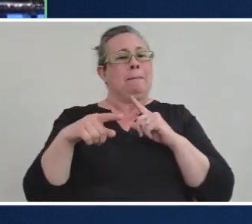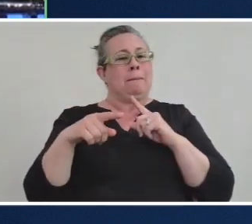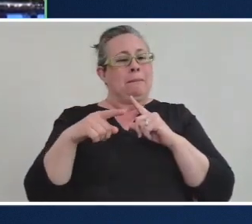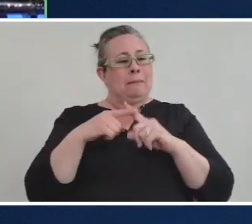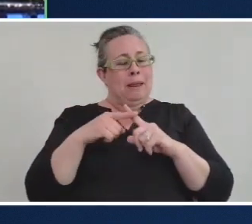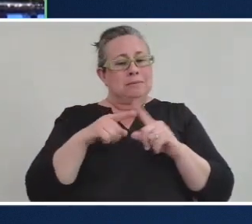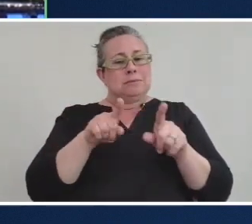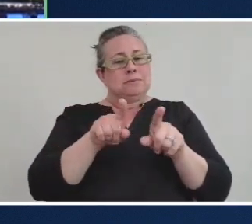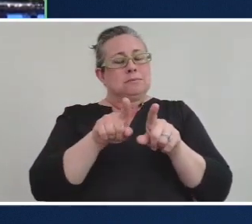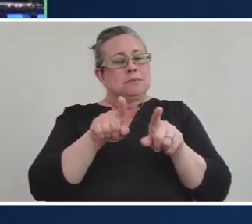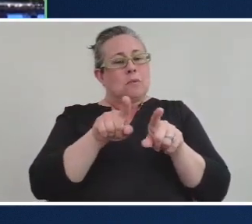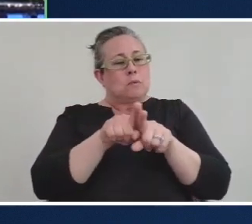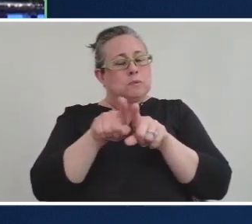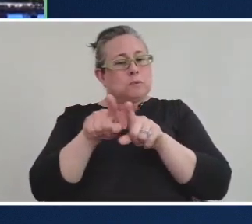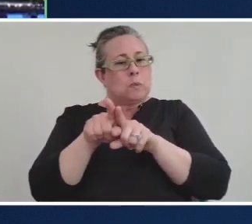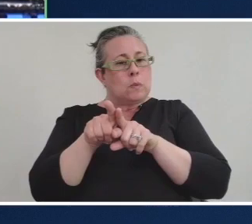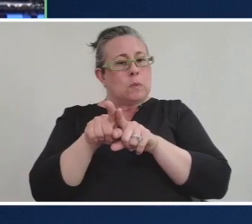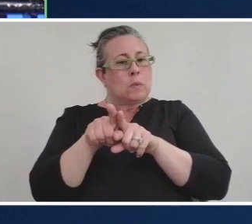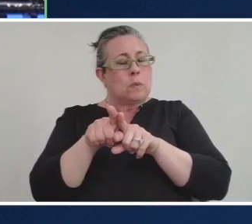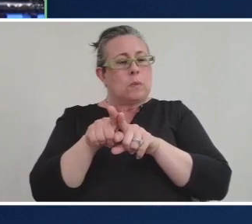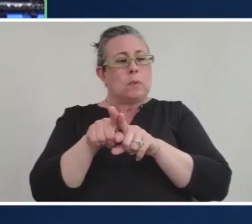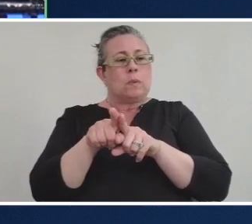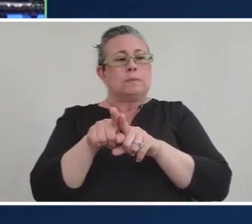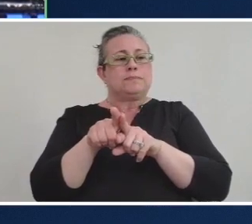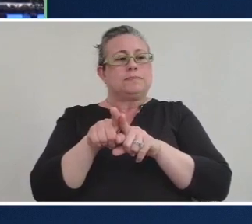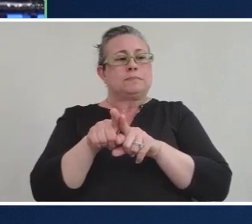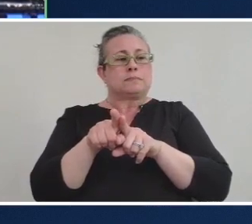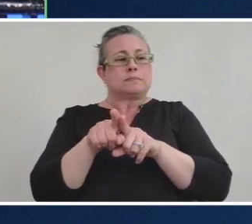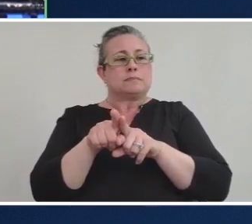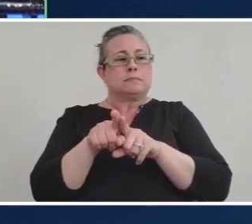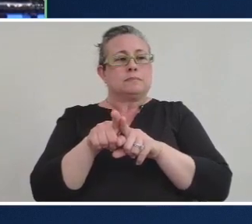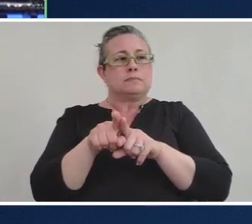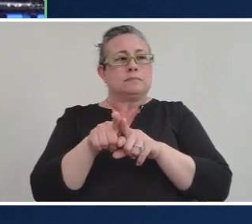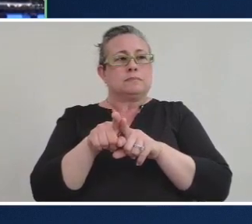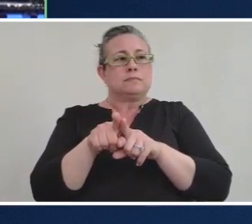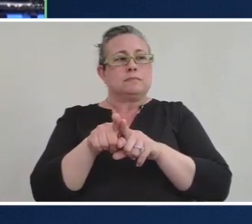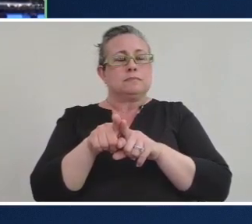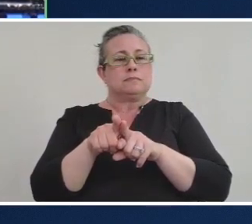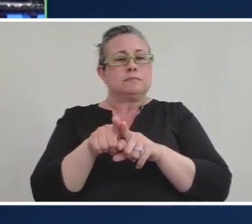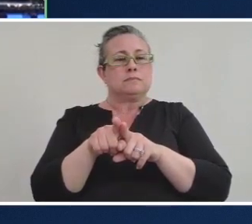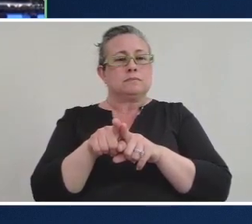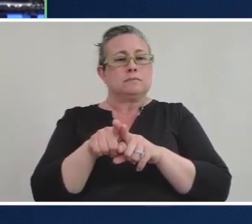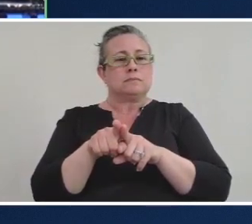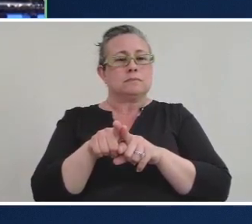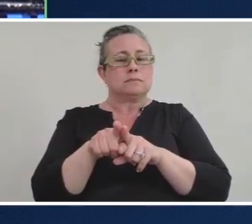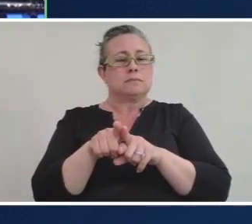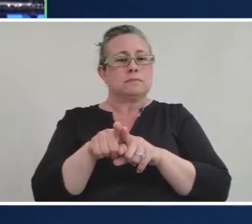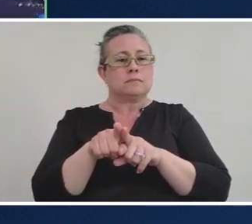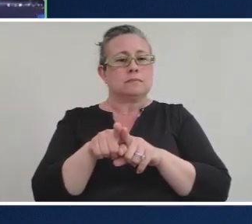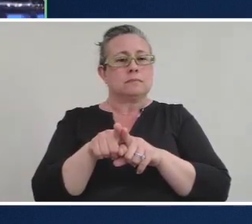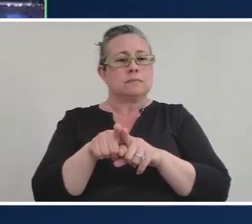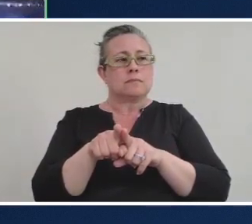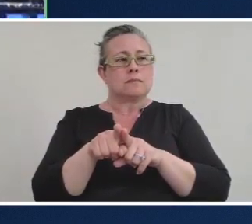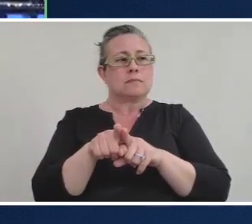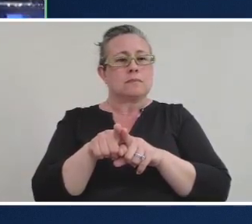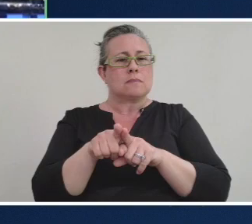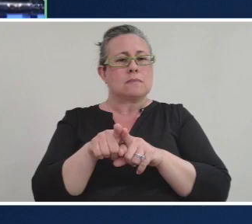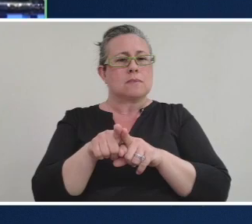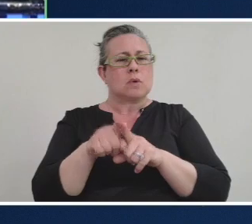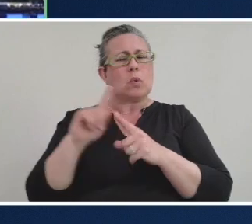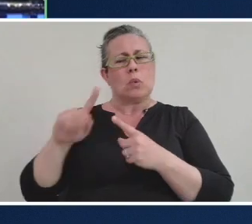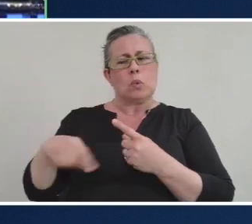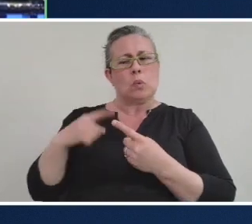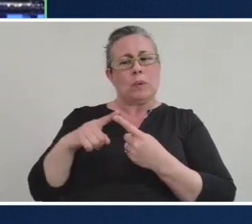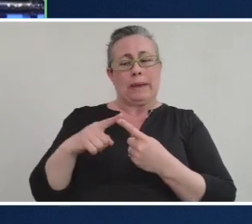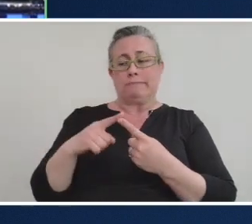also, beyond, you know, having safe havens, it's really when something happens